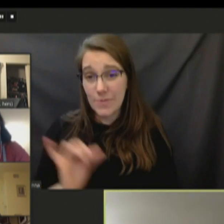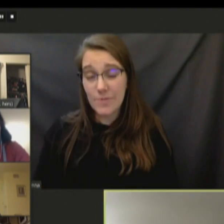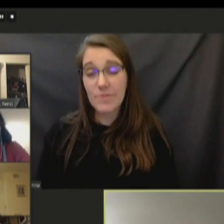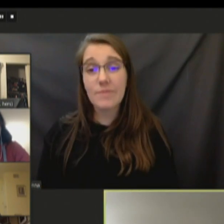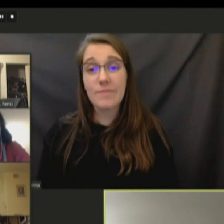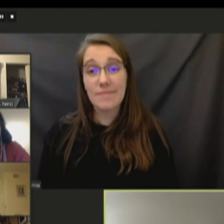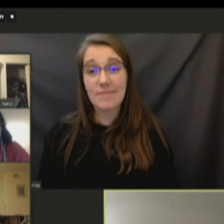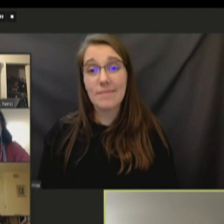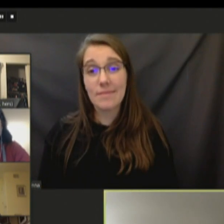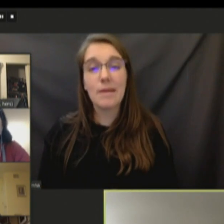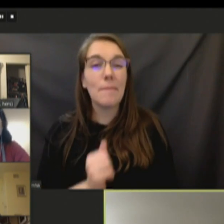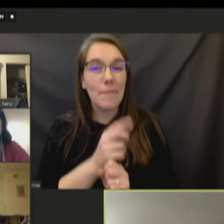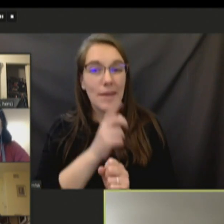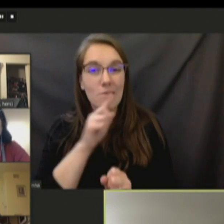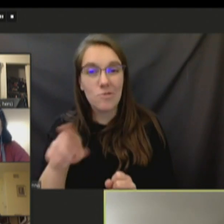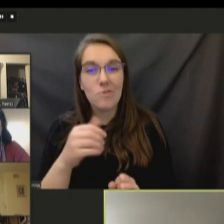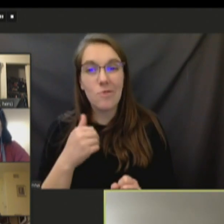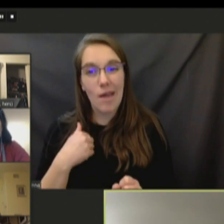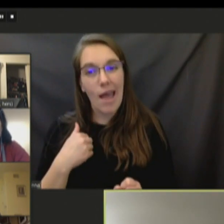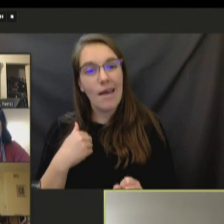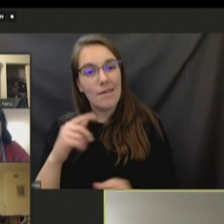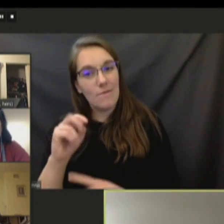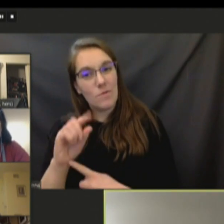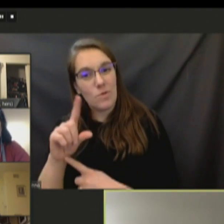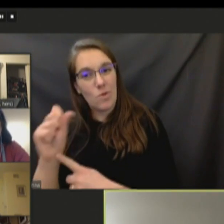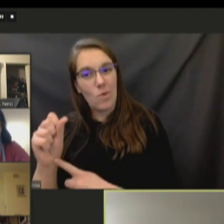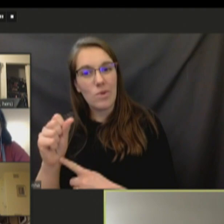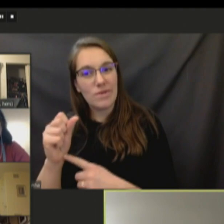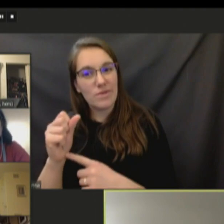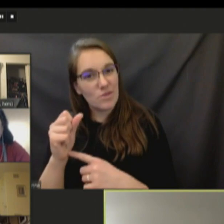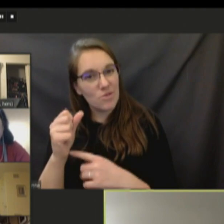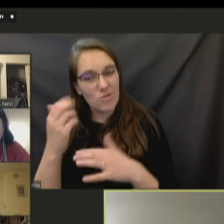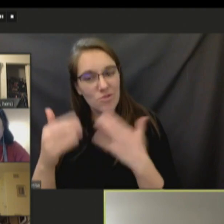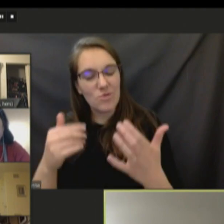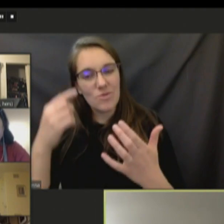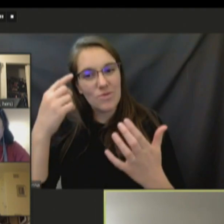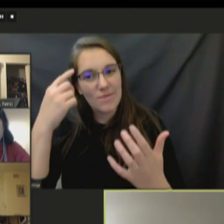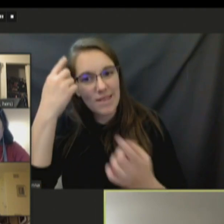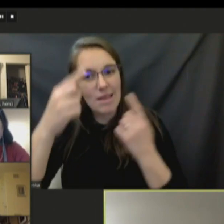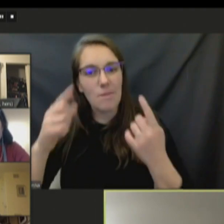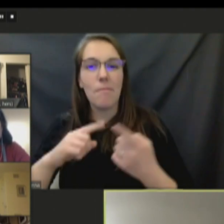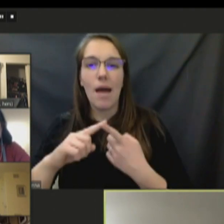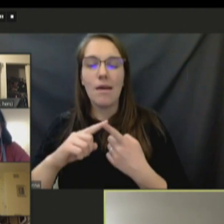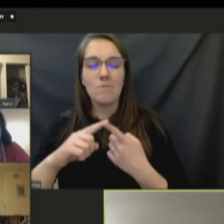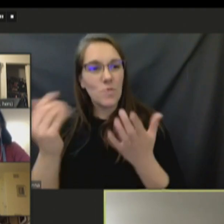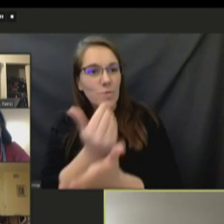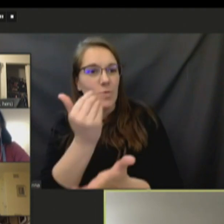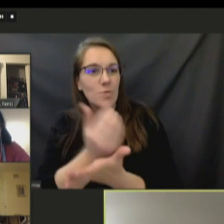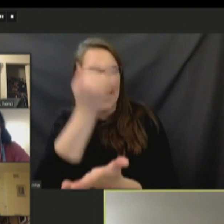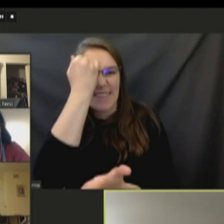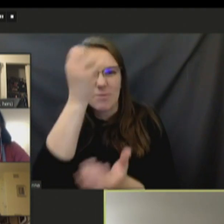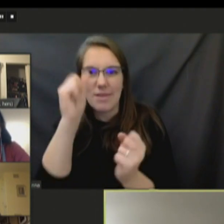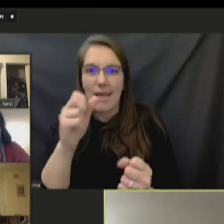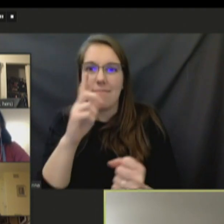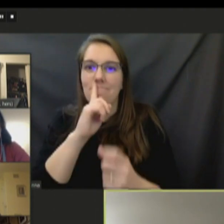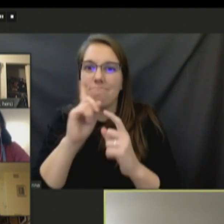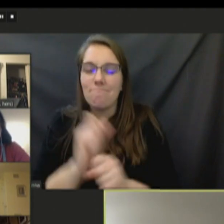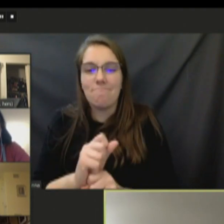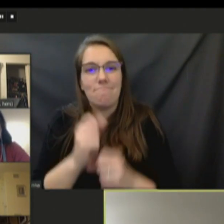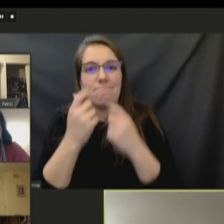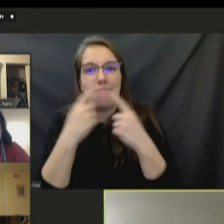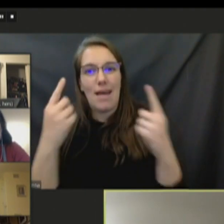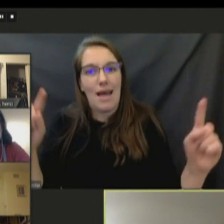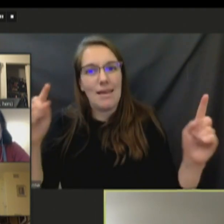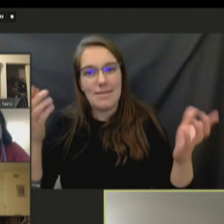the tools to continue to think about what bold ideas we can implement in Boston. So thank you so much.